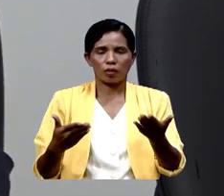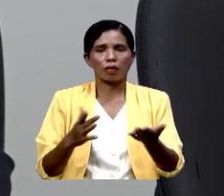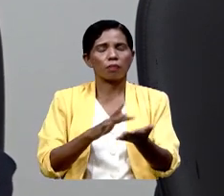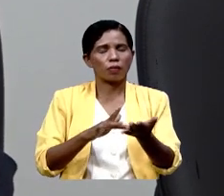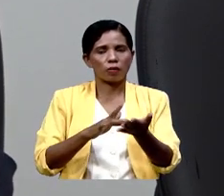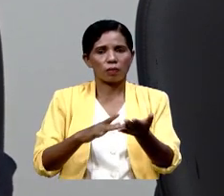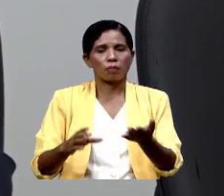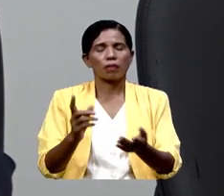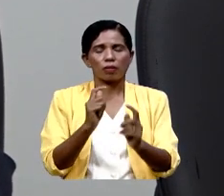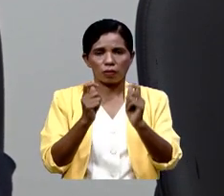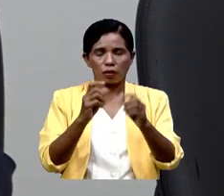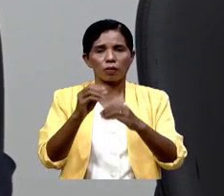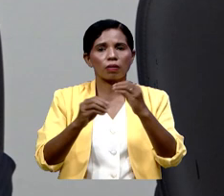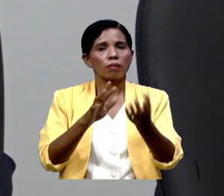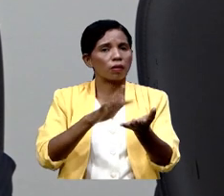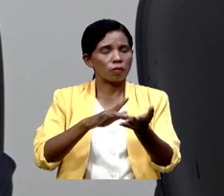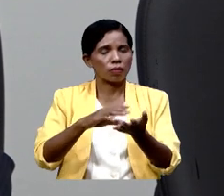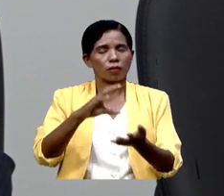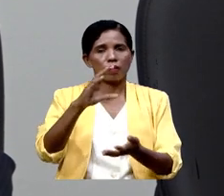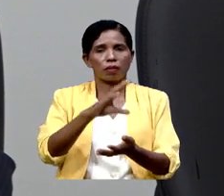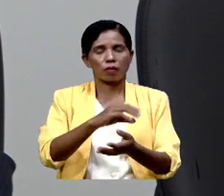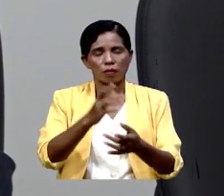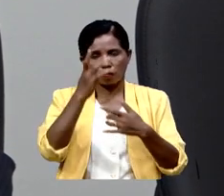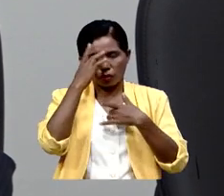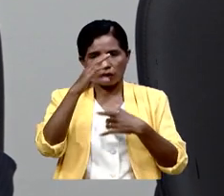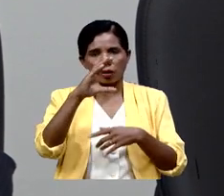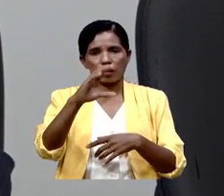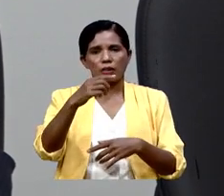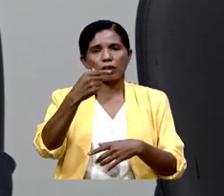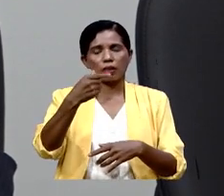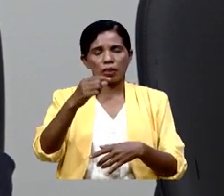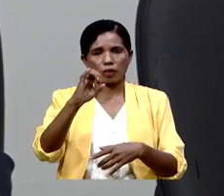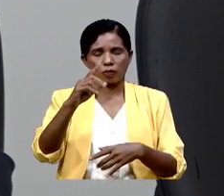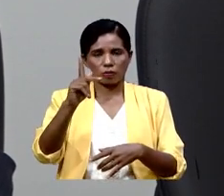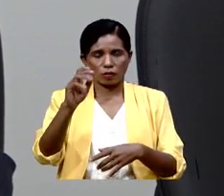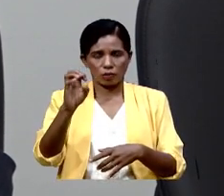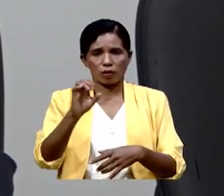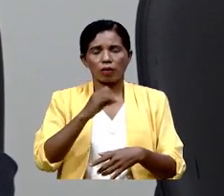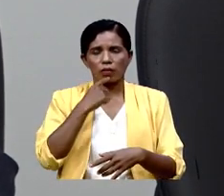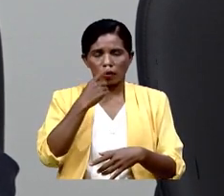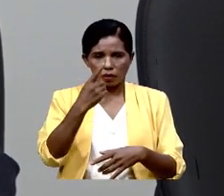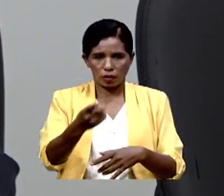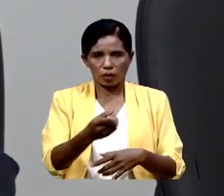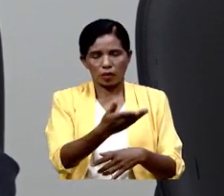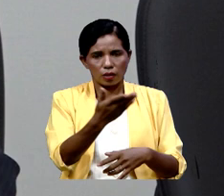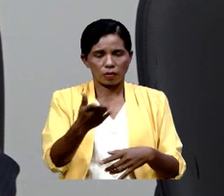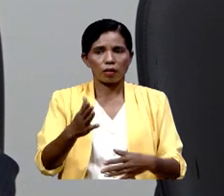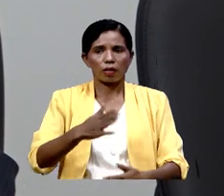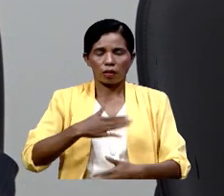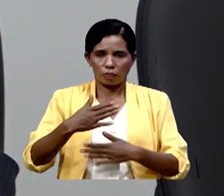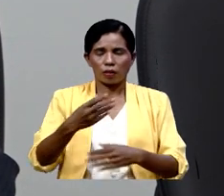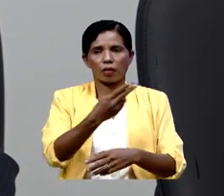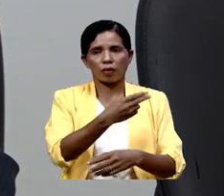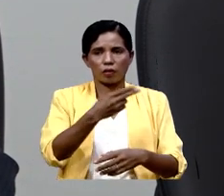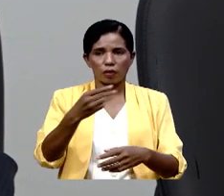kits for the National Laboratory. But I can say for sure that there have been donations